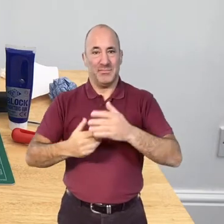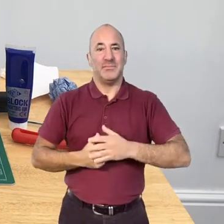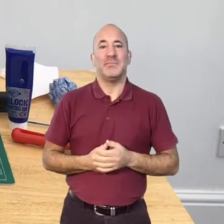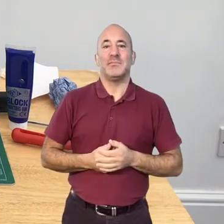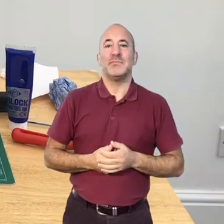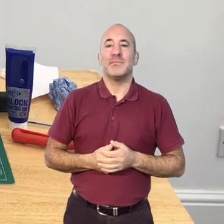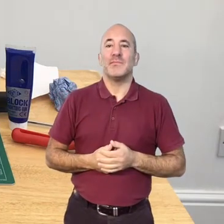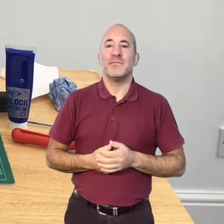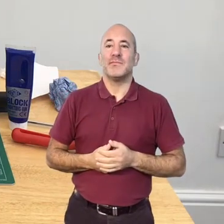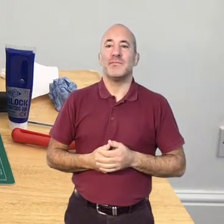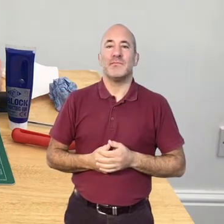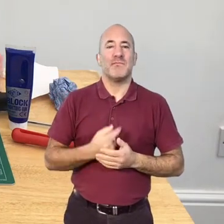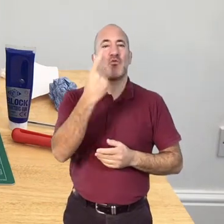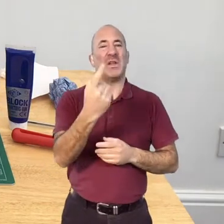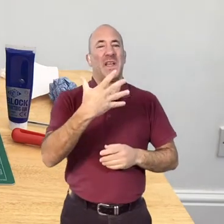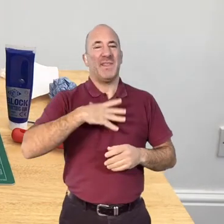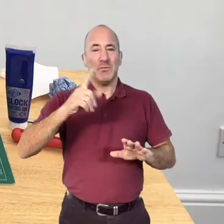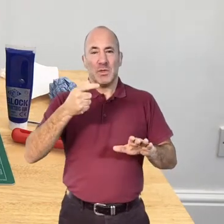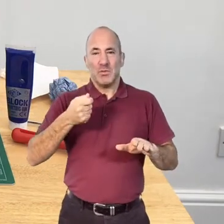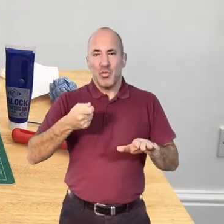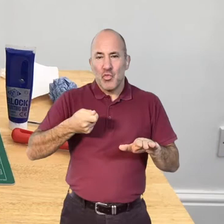paint. You will need a roller